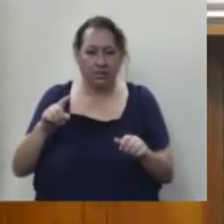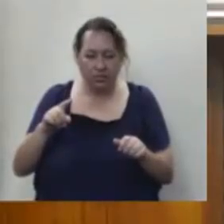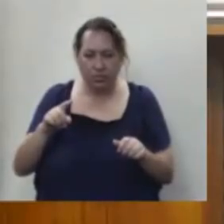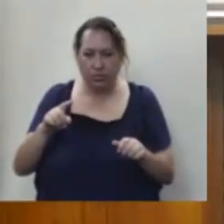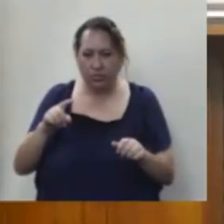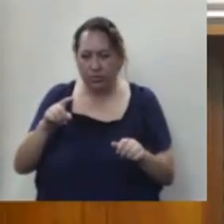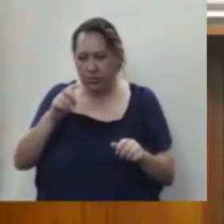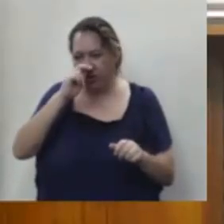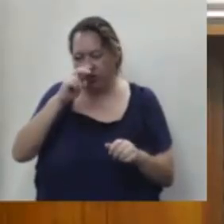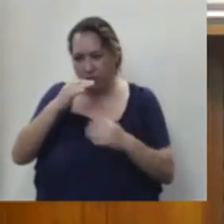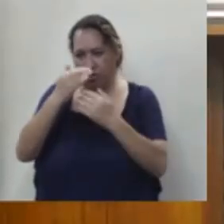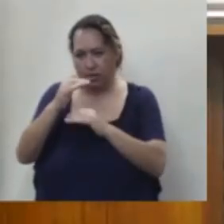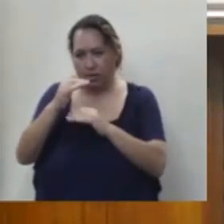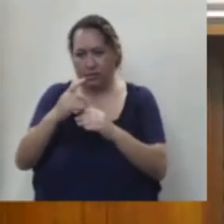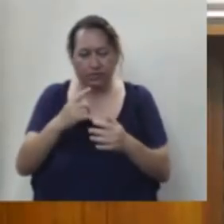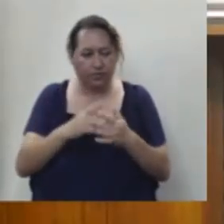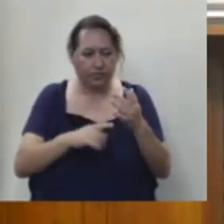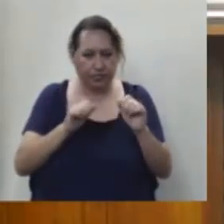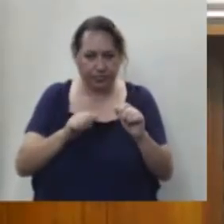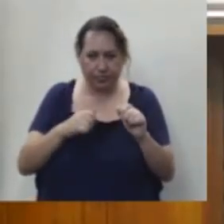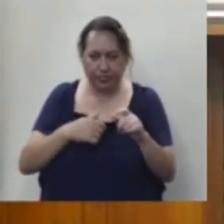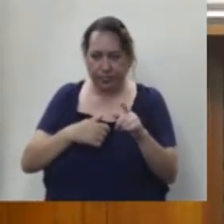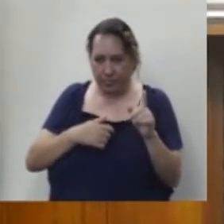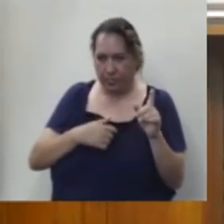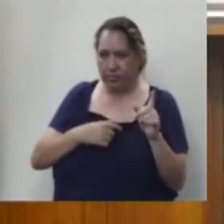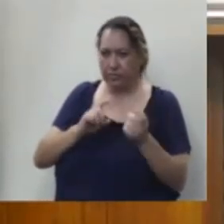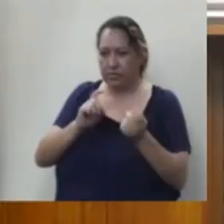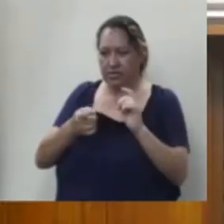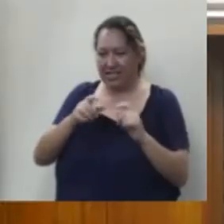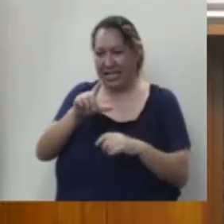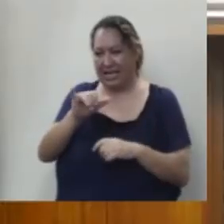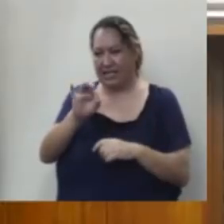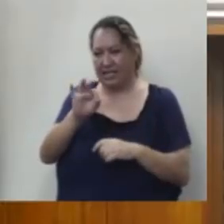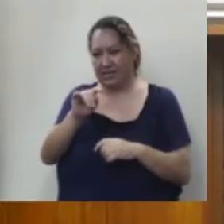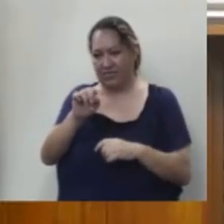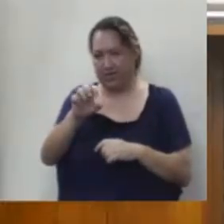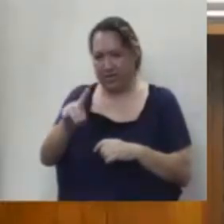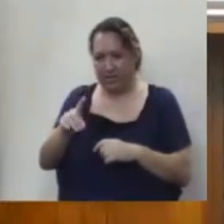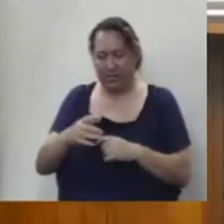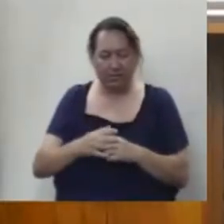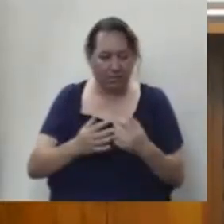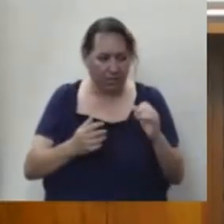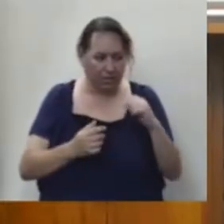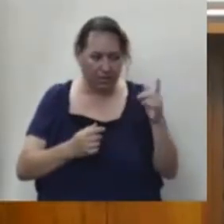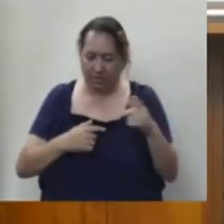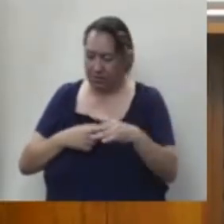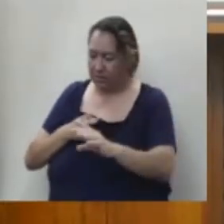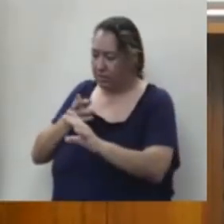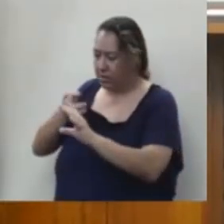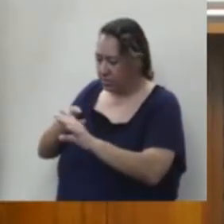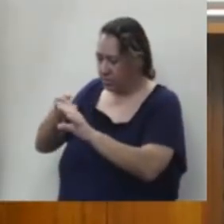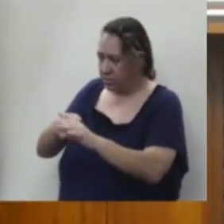lifting? Yeah. So Kevin, I did participate in a conference call